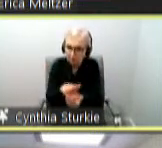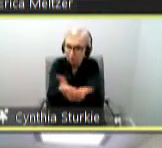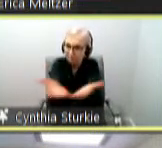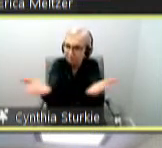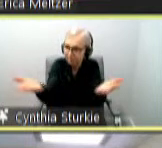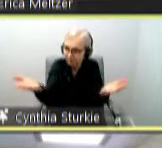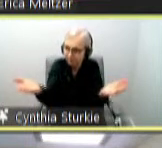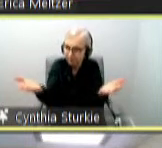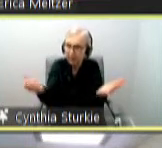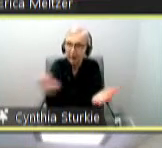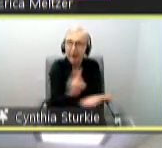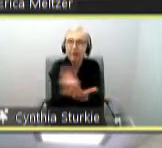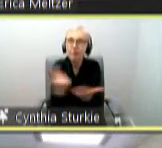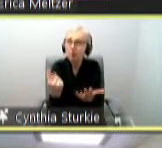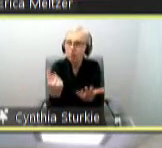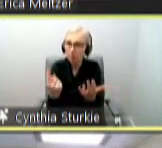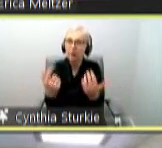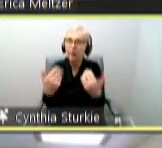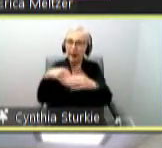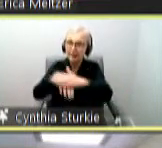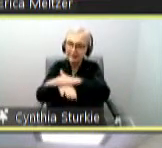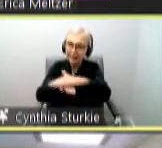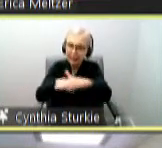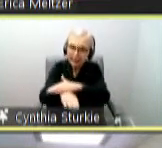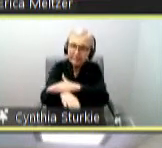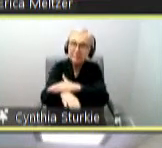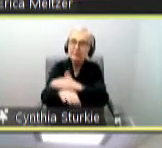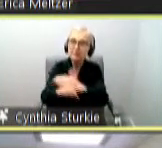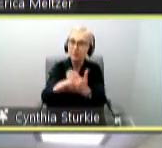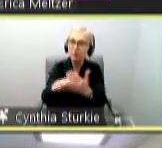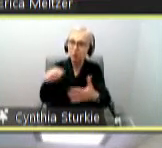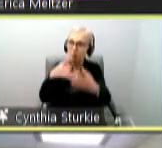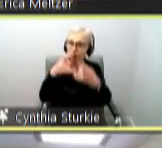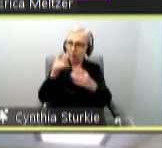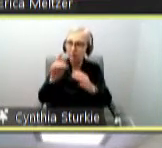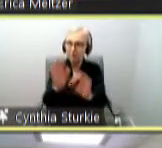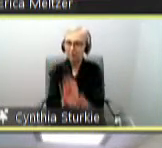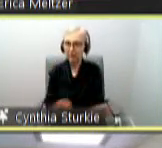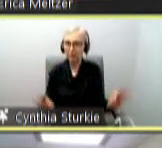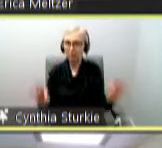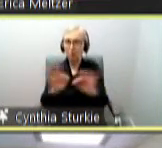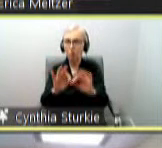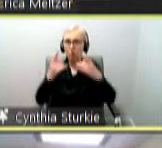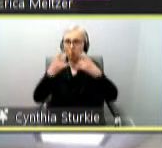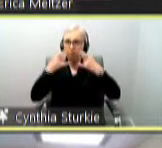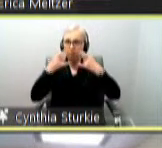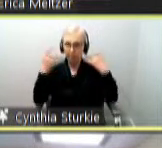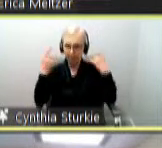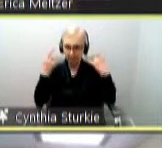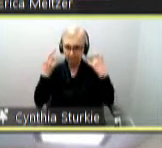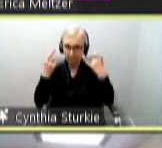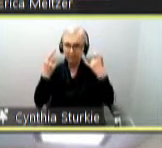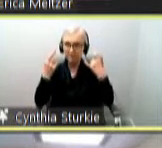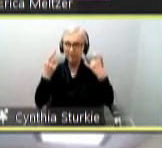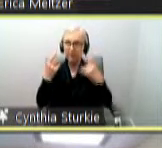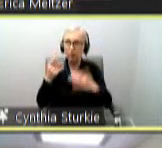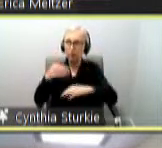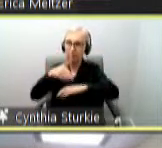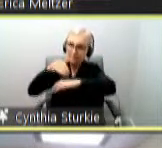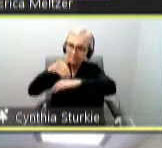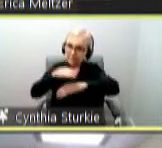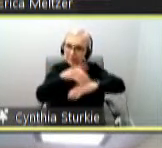that everyone in Colorado has access to these incredibly important masks. And as I said, we have shipped more